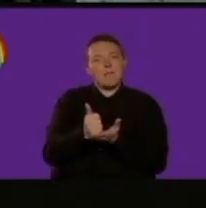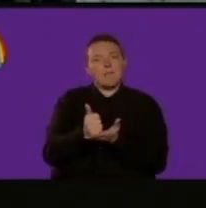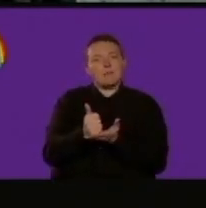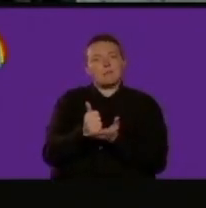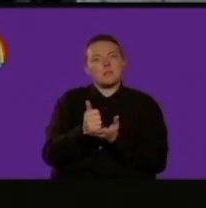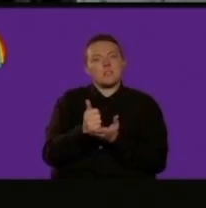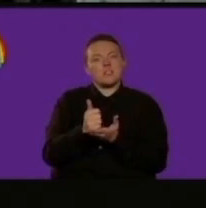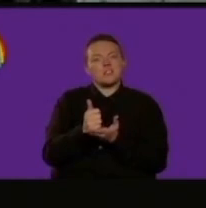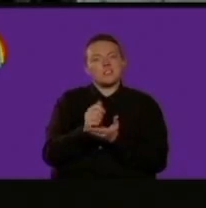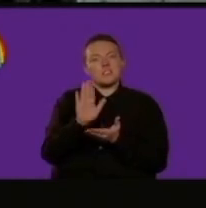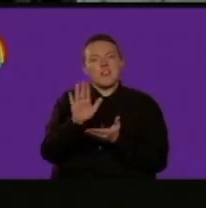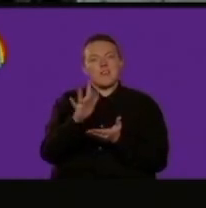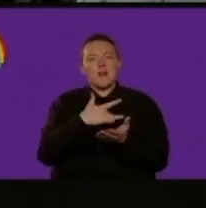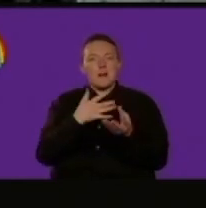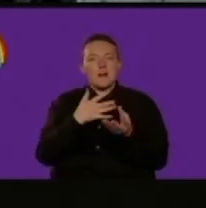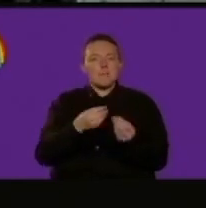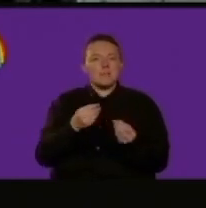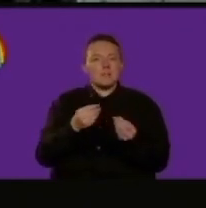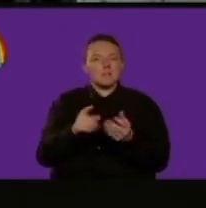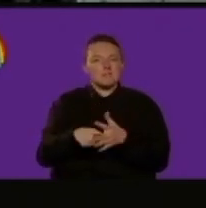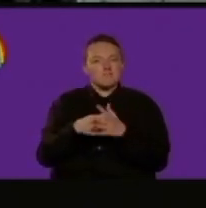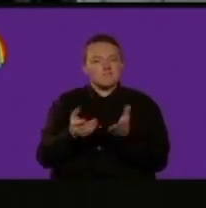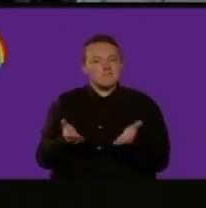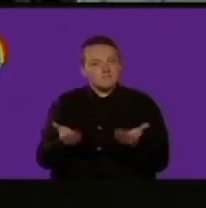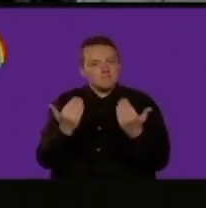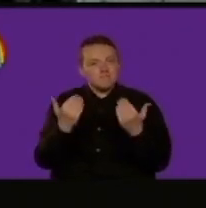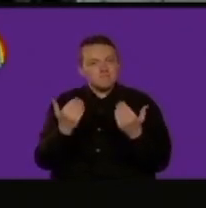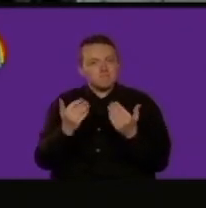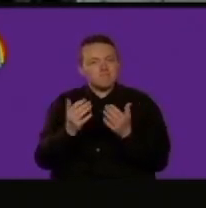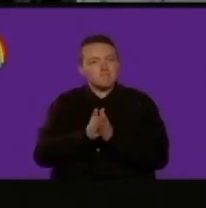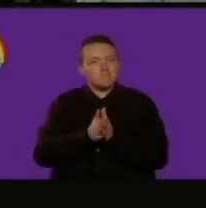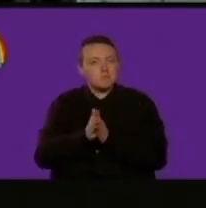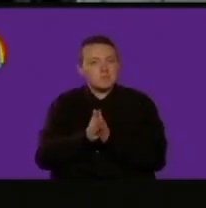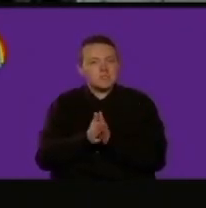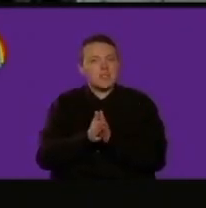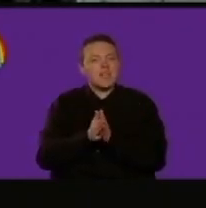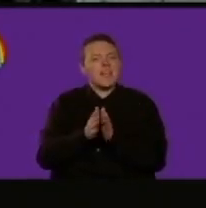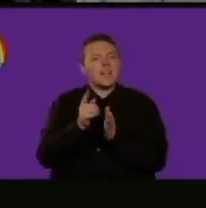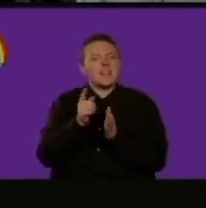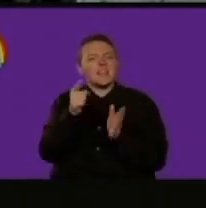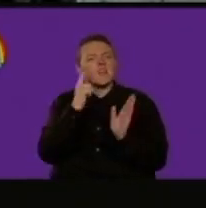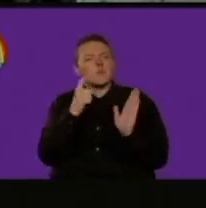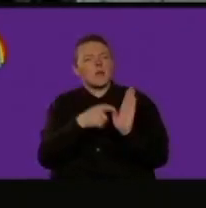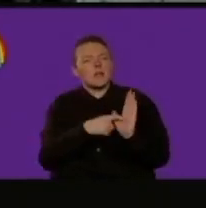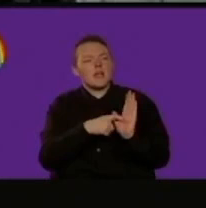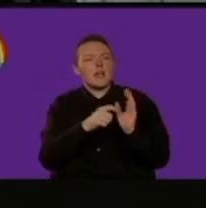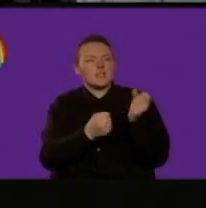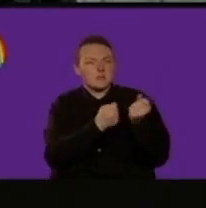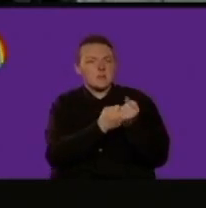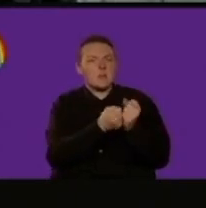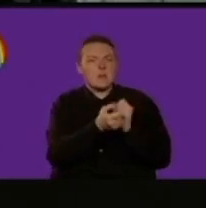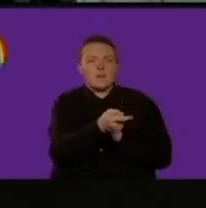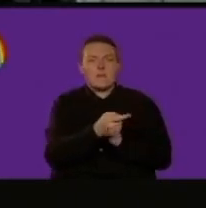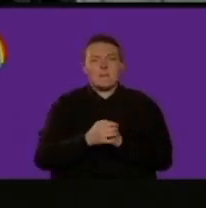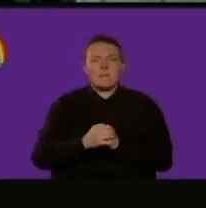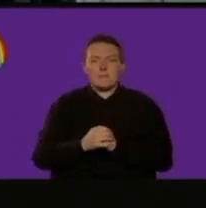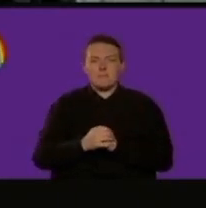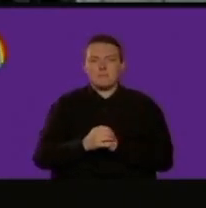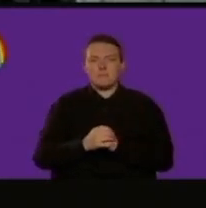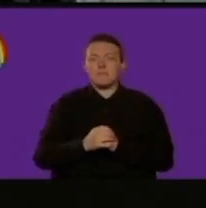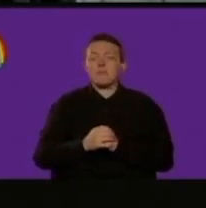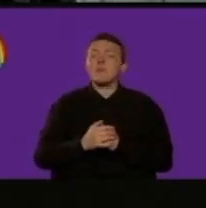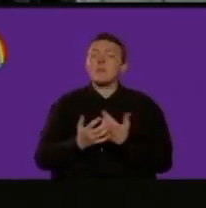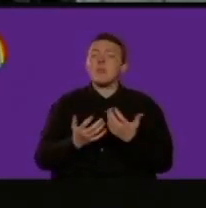learning. I would like to see all the students participating, even if they do not follow the traditional